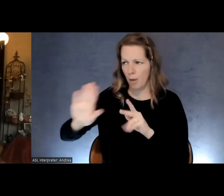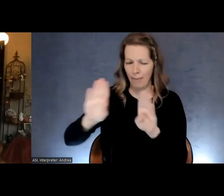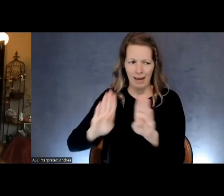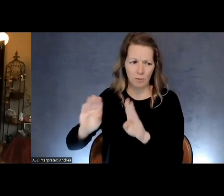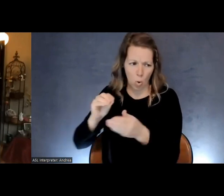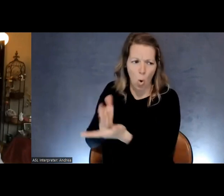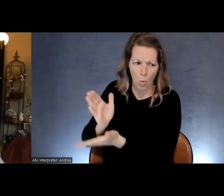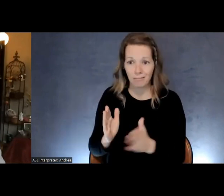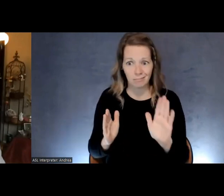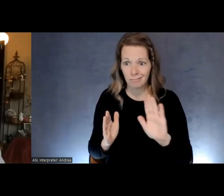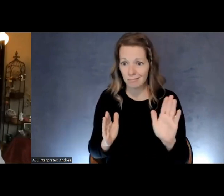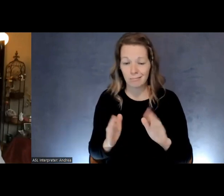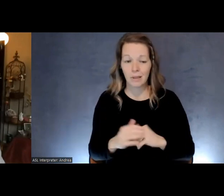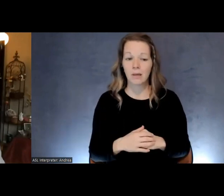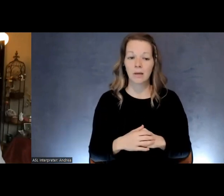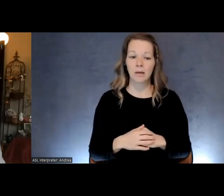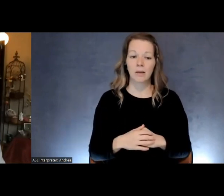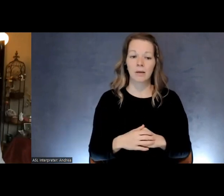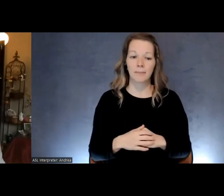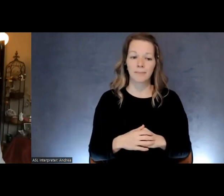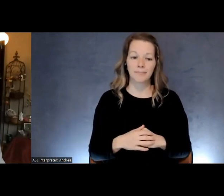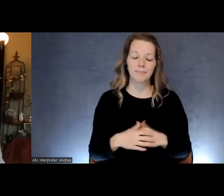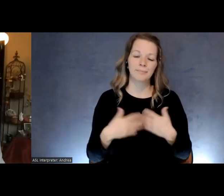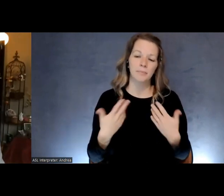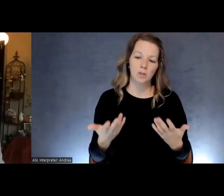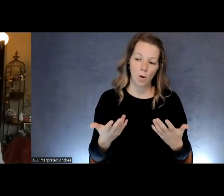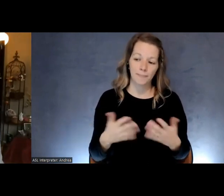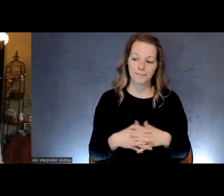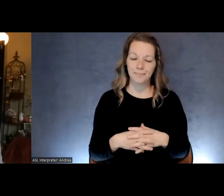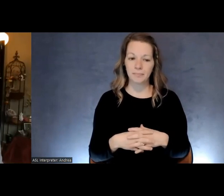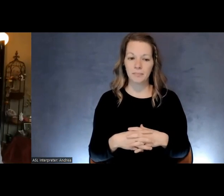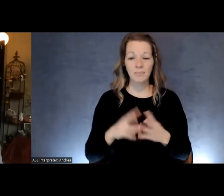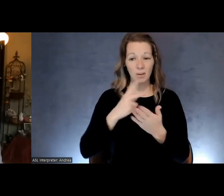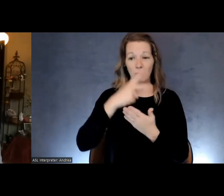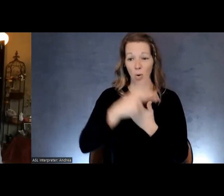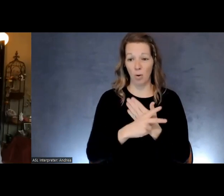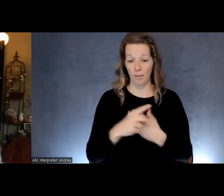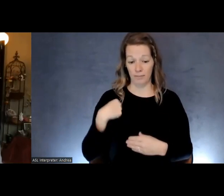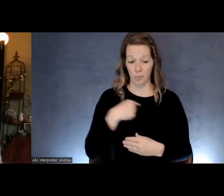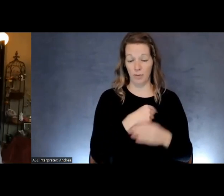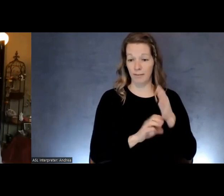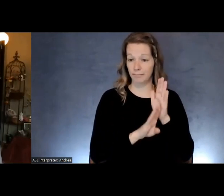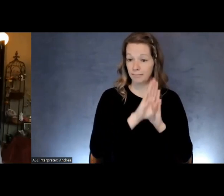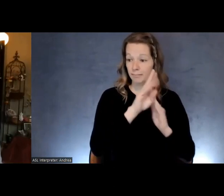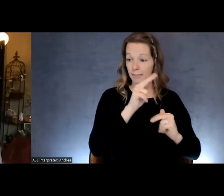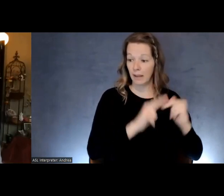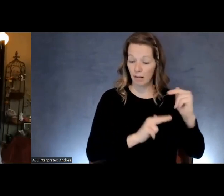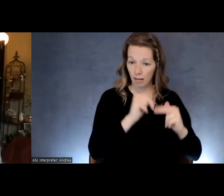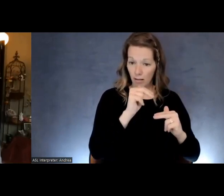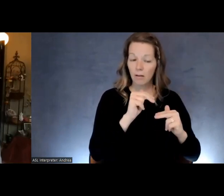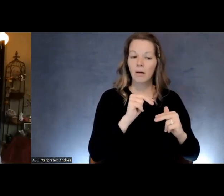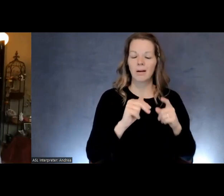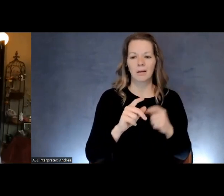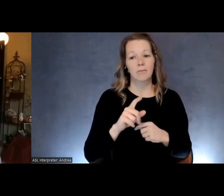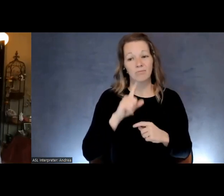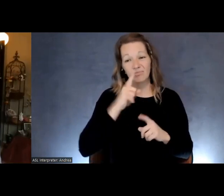by saying that it could be what's going on with them. And so the programs that we built in the beginning of the movement